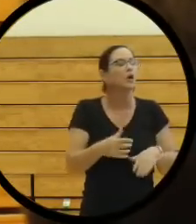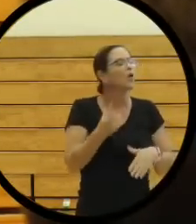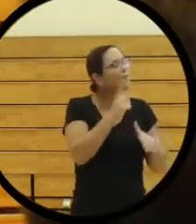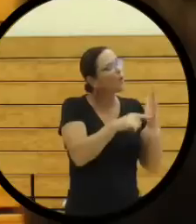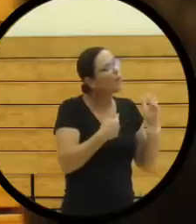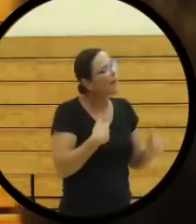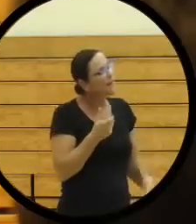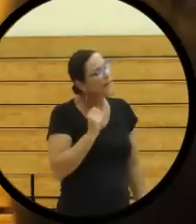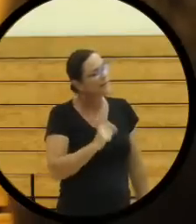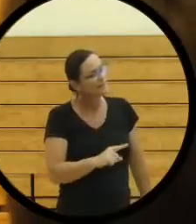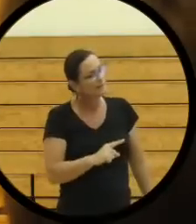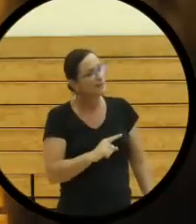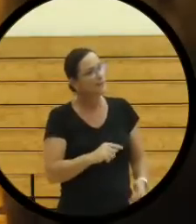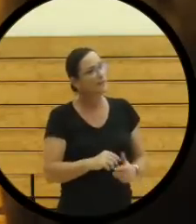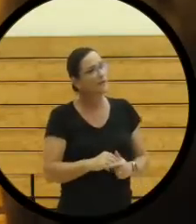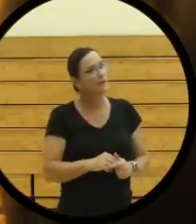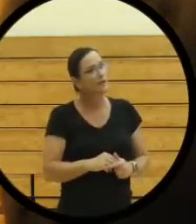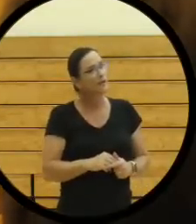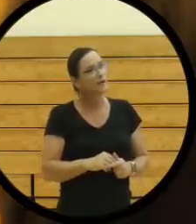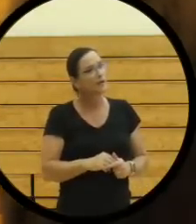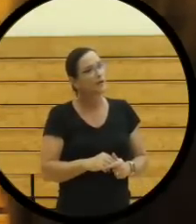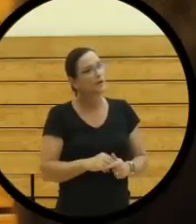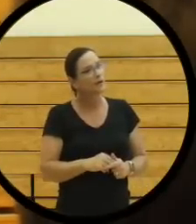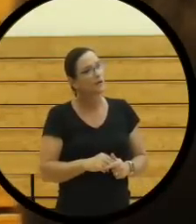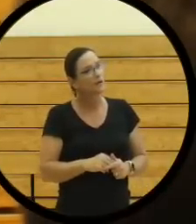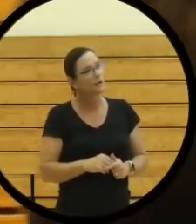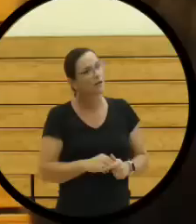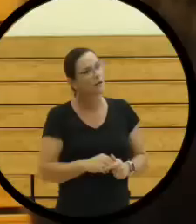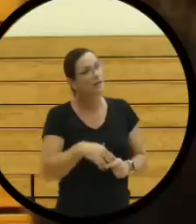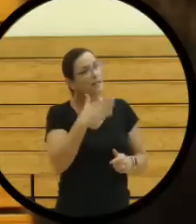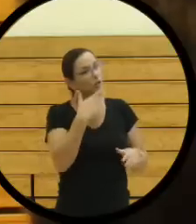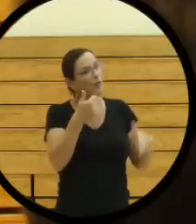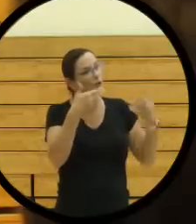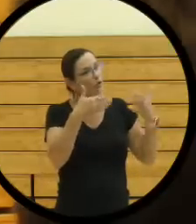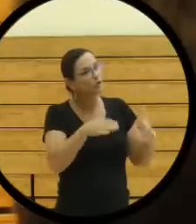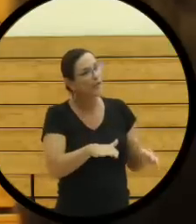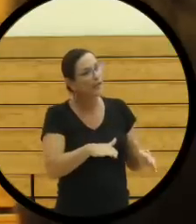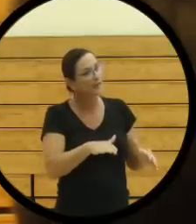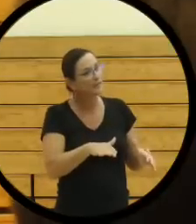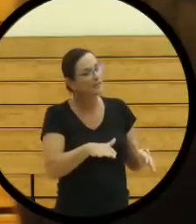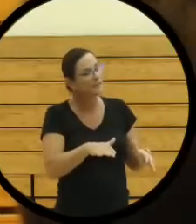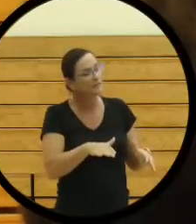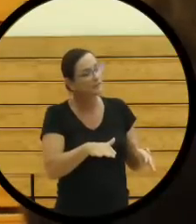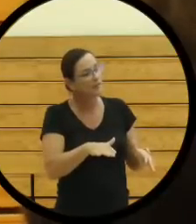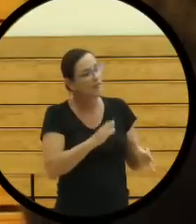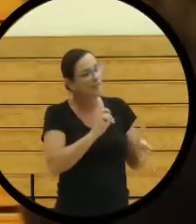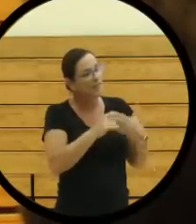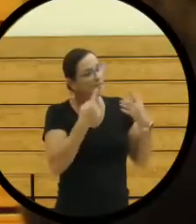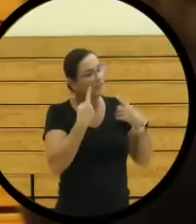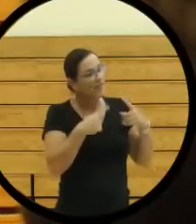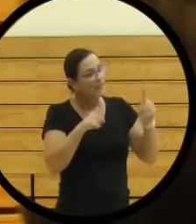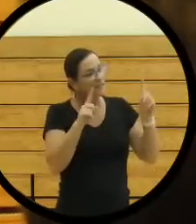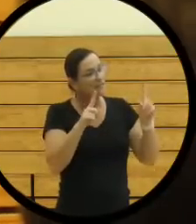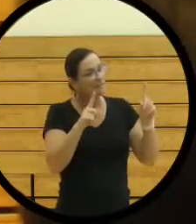asking is it, do you have a better chance of having it be effective as an